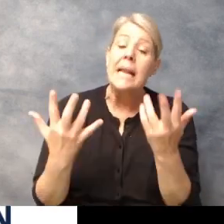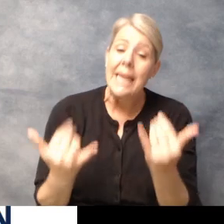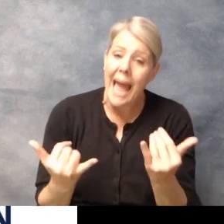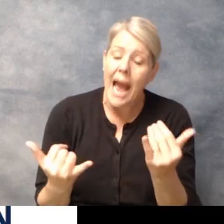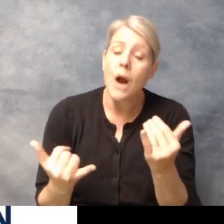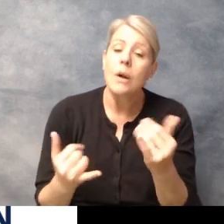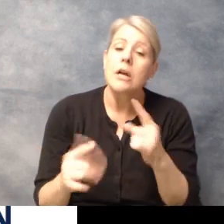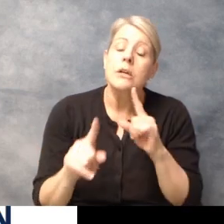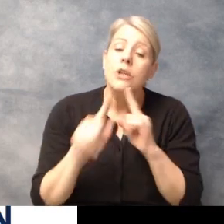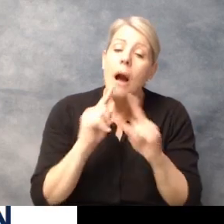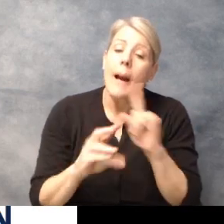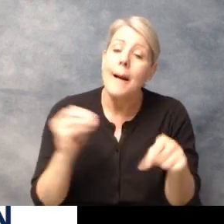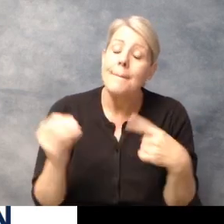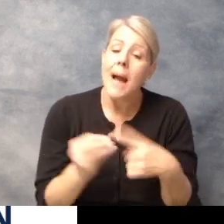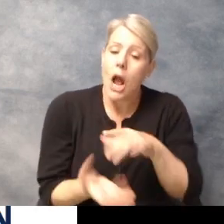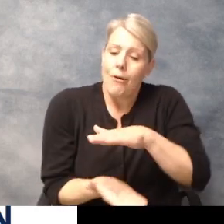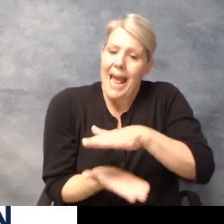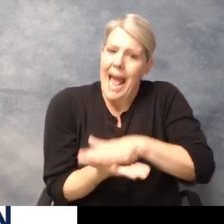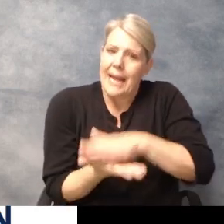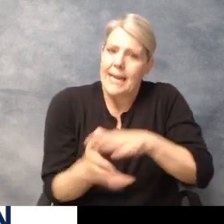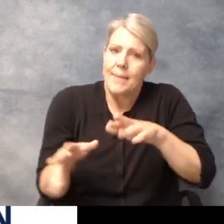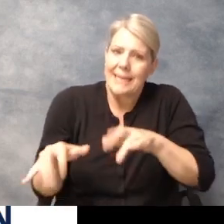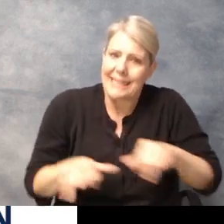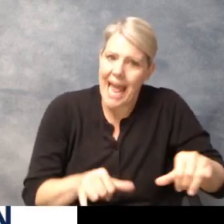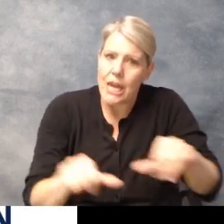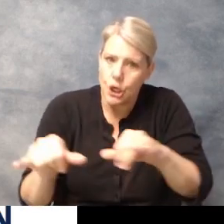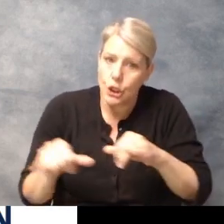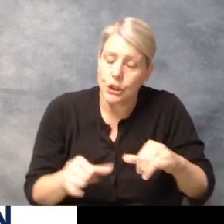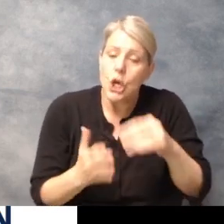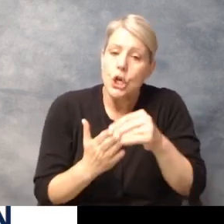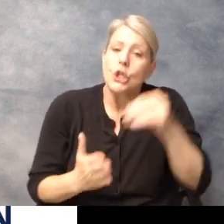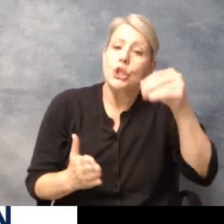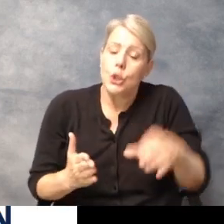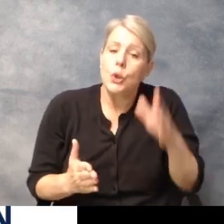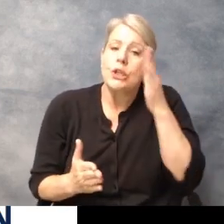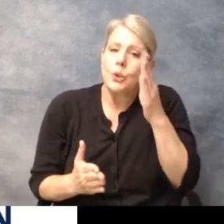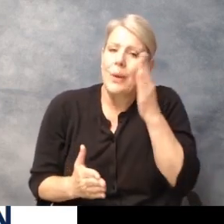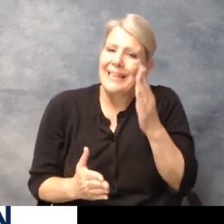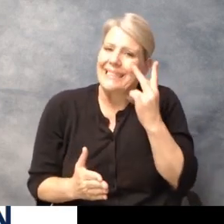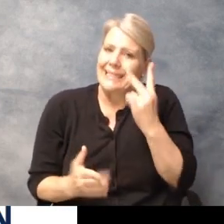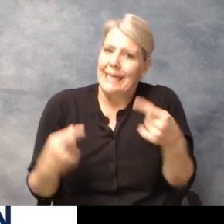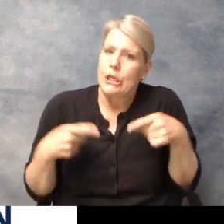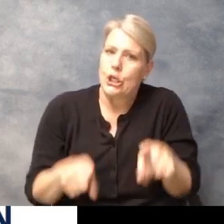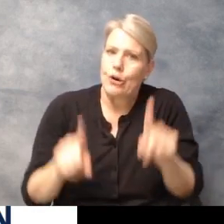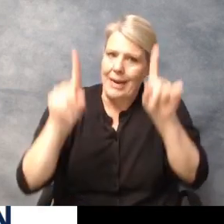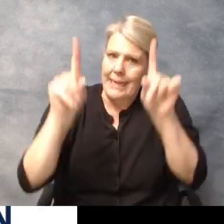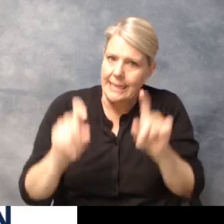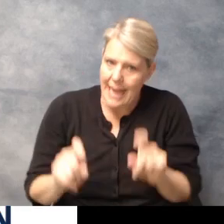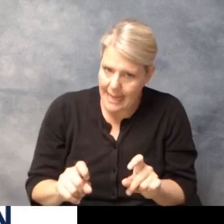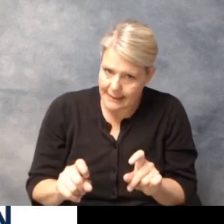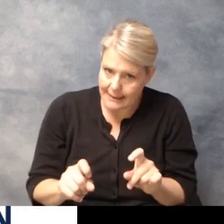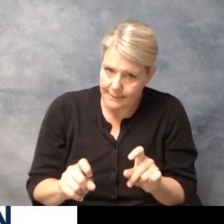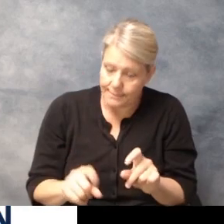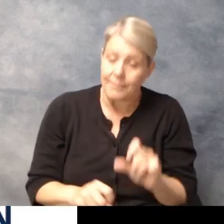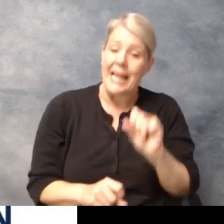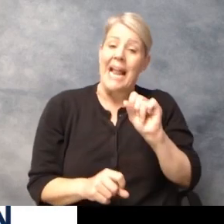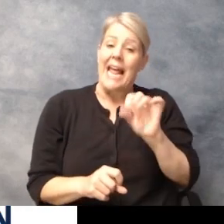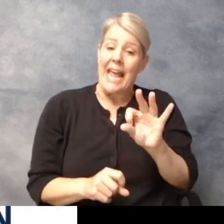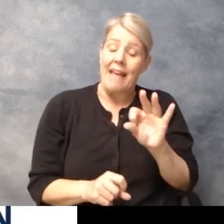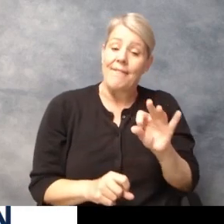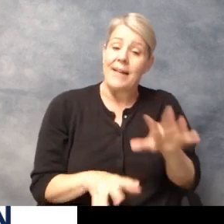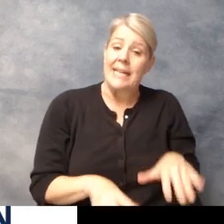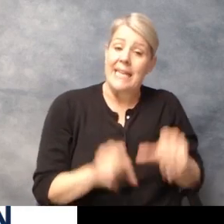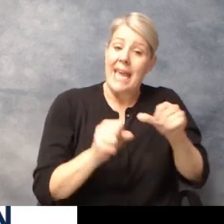Now, let's talk about academic standards students will be assessed on during state assessments. Students taking the Kentucky